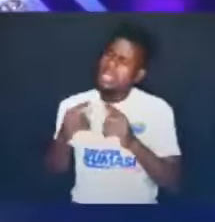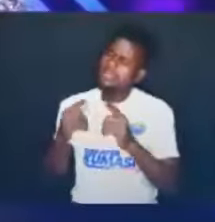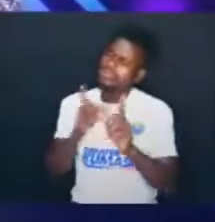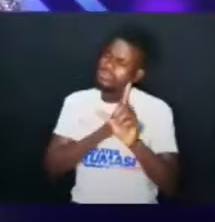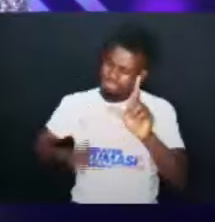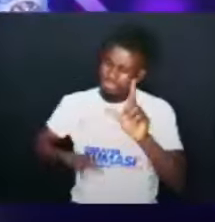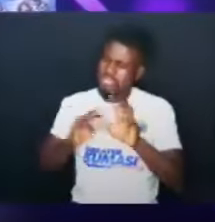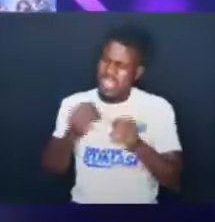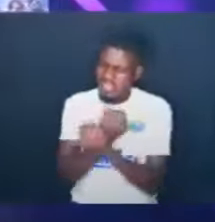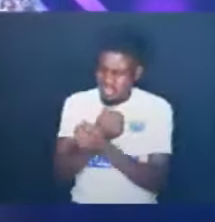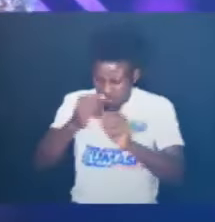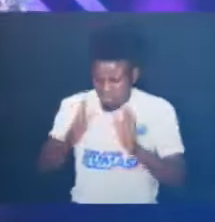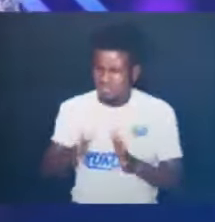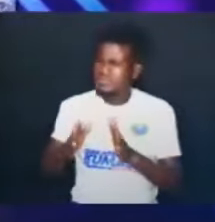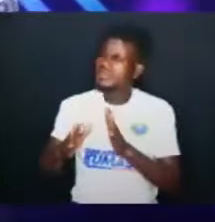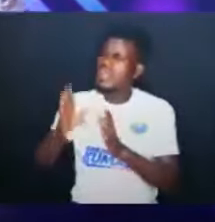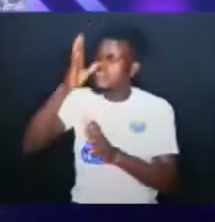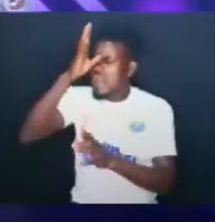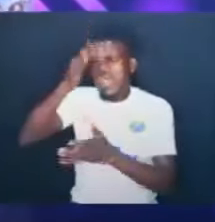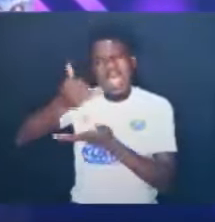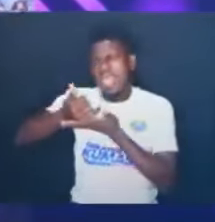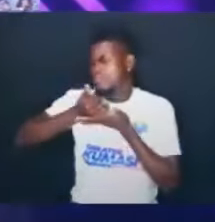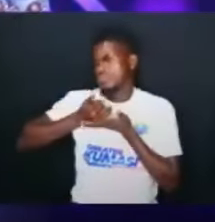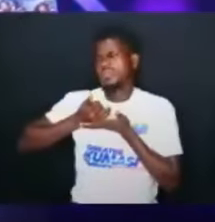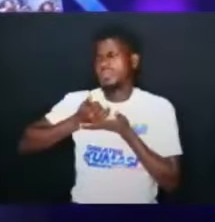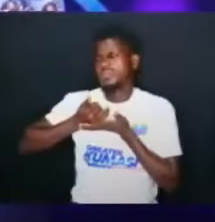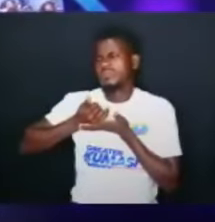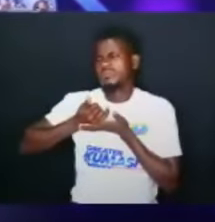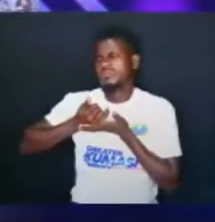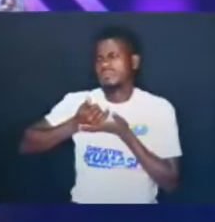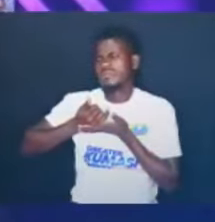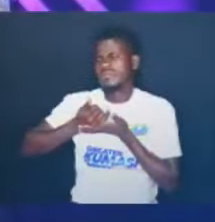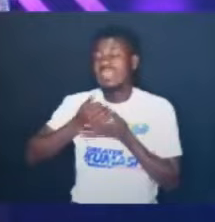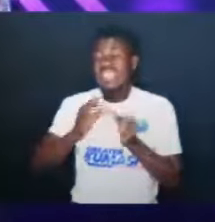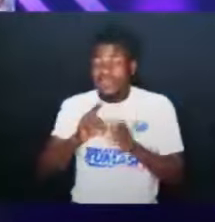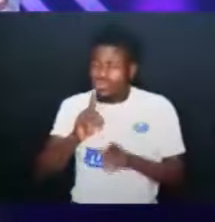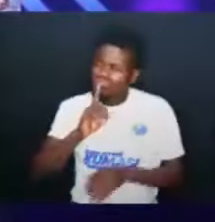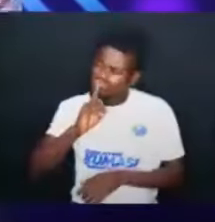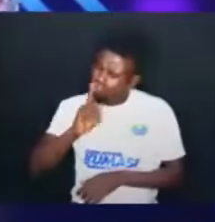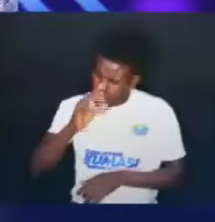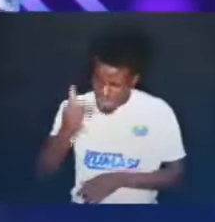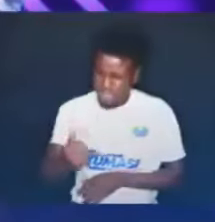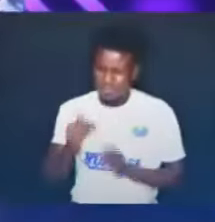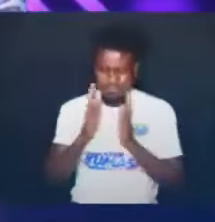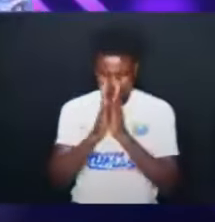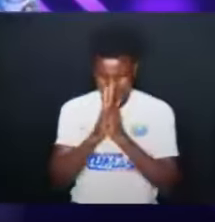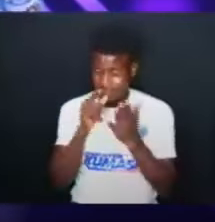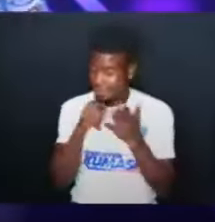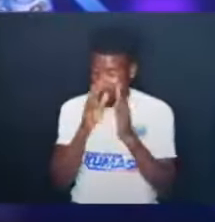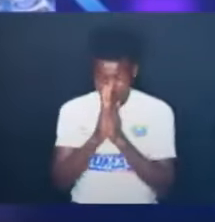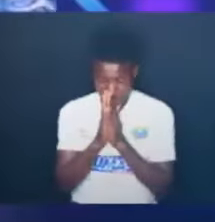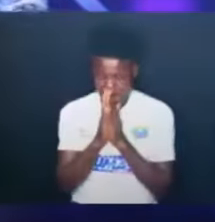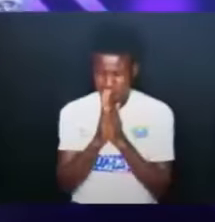Savior. Father, help me. If you have sincerely prayed this